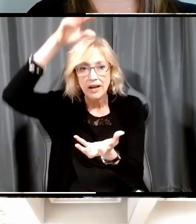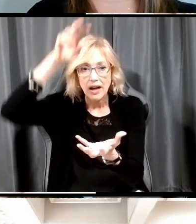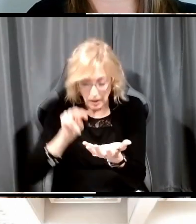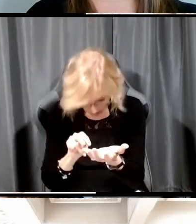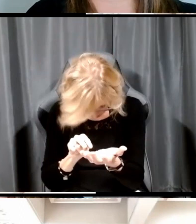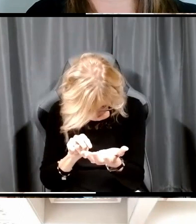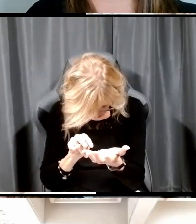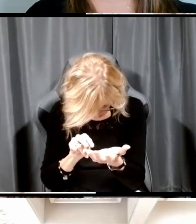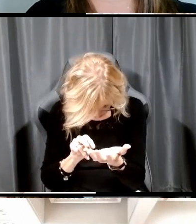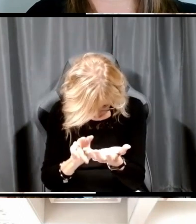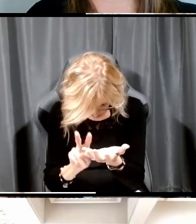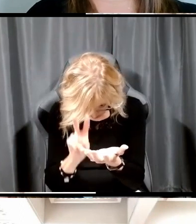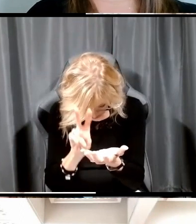slinky